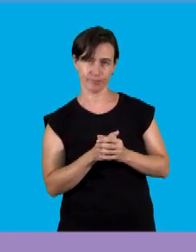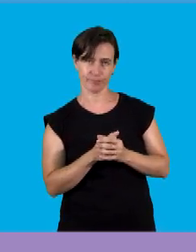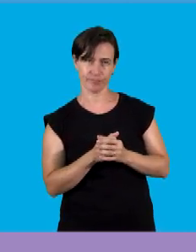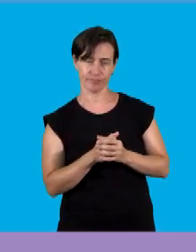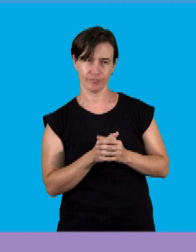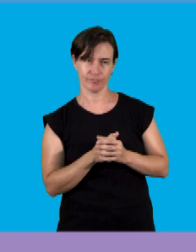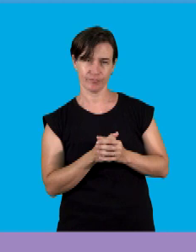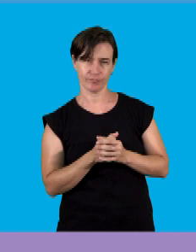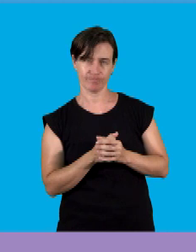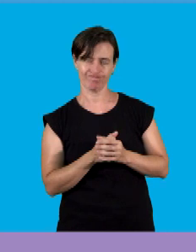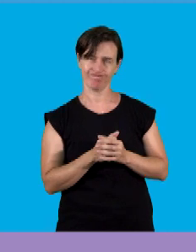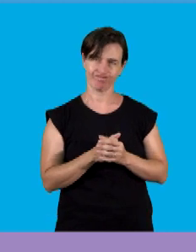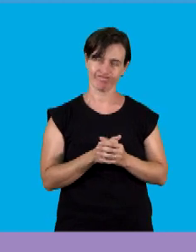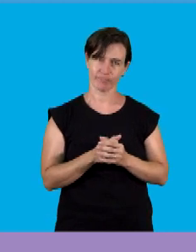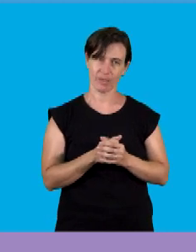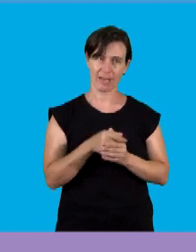has no